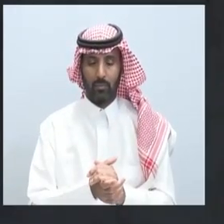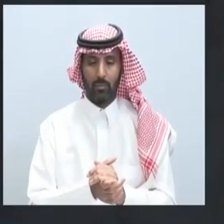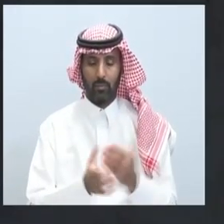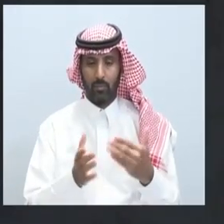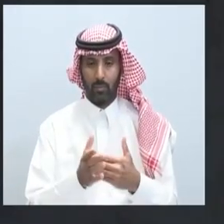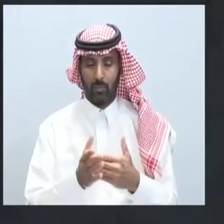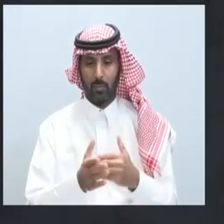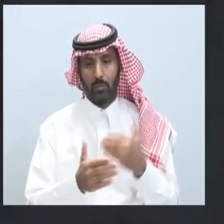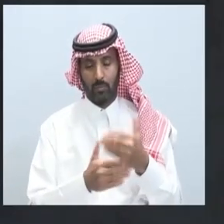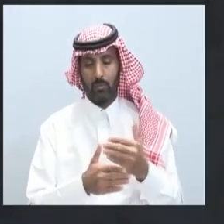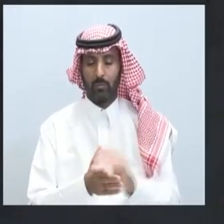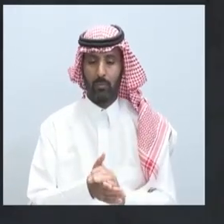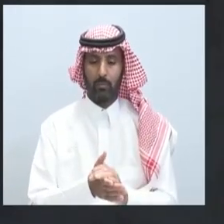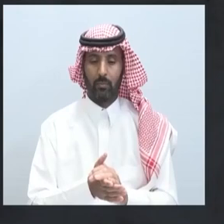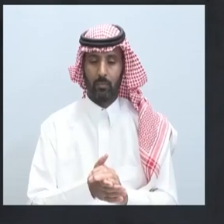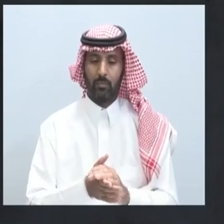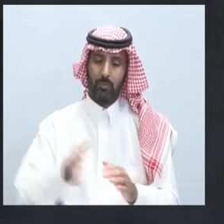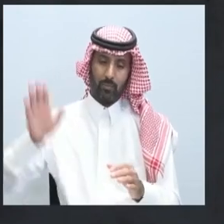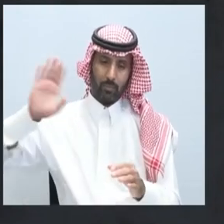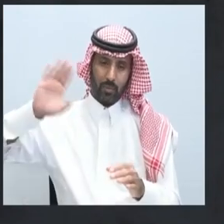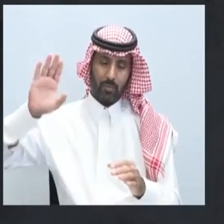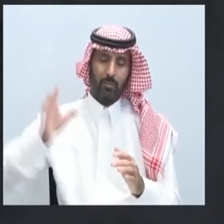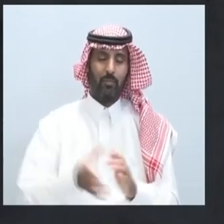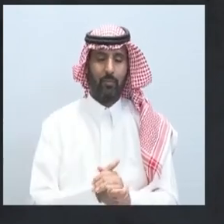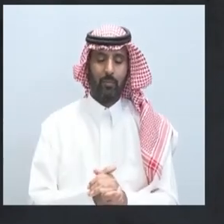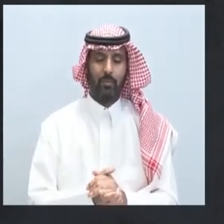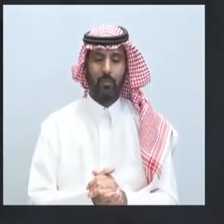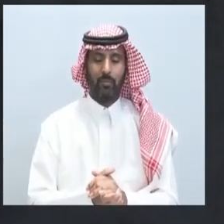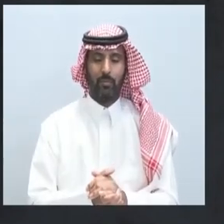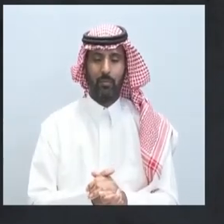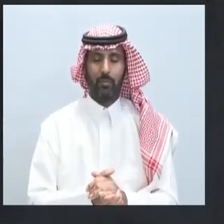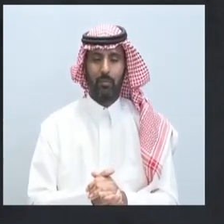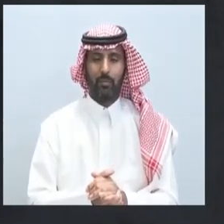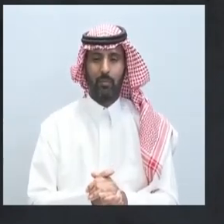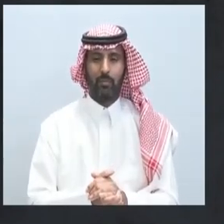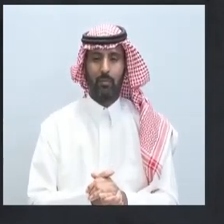lesson. See you next lesson, inshallah. Subhanakallah wa bihamdik. Ashhadu an la ilaha illa anta, astaghfiruka wa atubu ilayk. Assalamu alaikum.